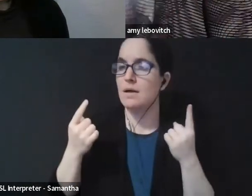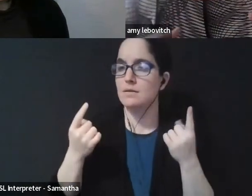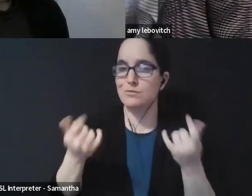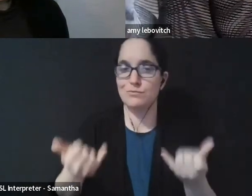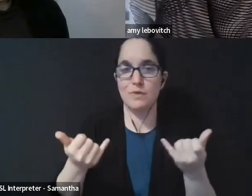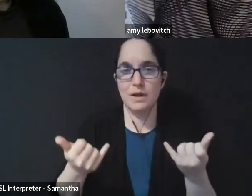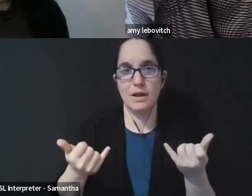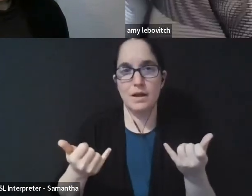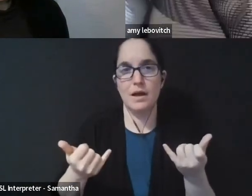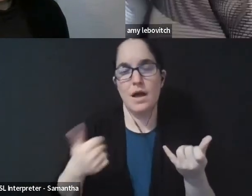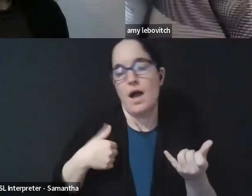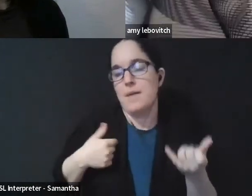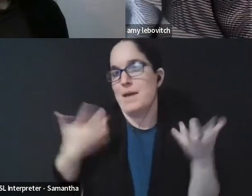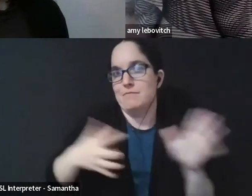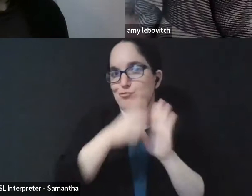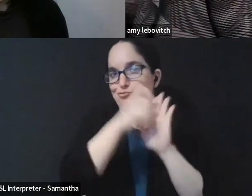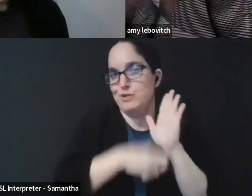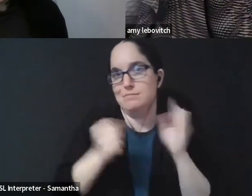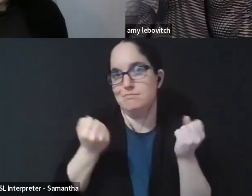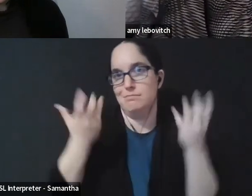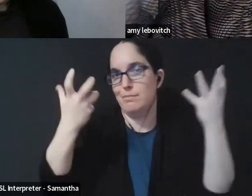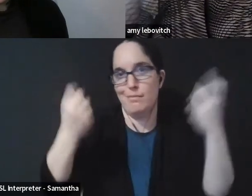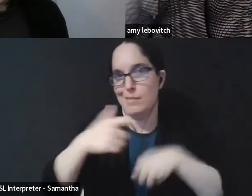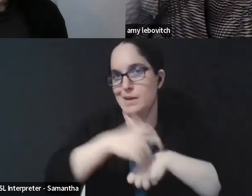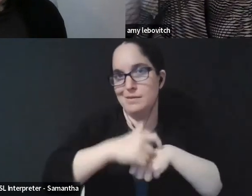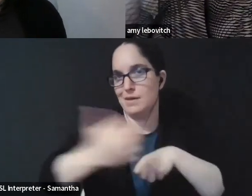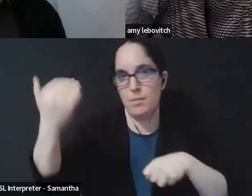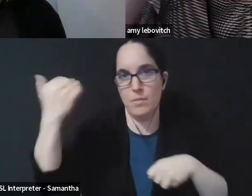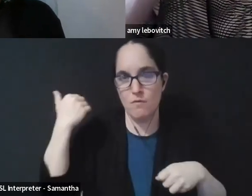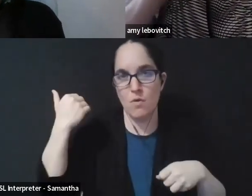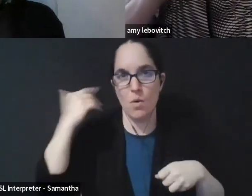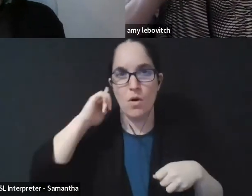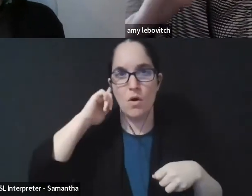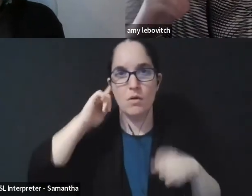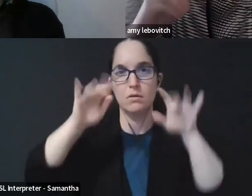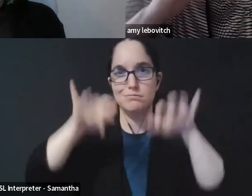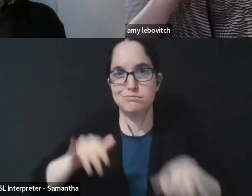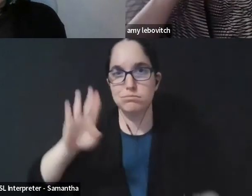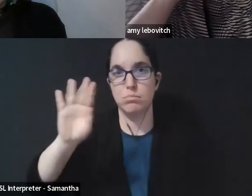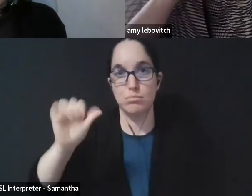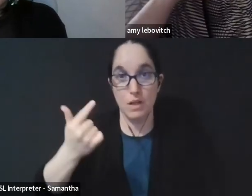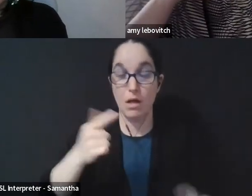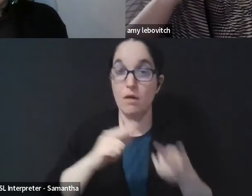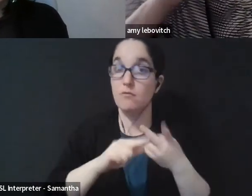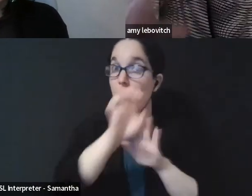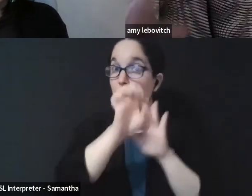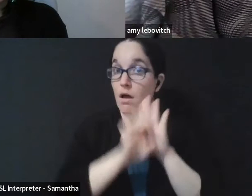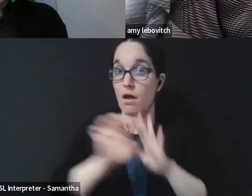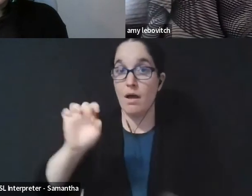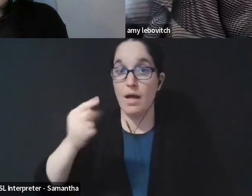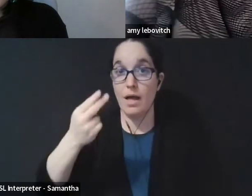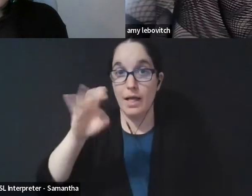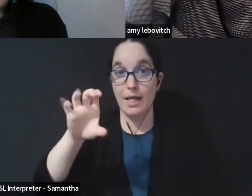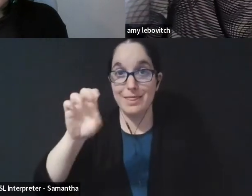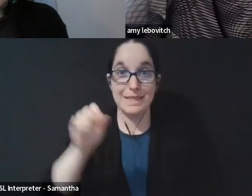and we've written about it on our blog, our ethics review boards, which I'm